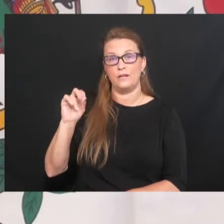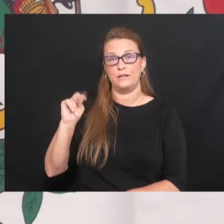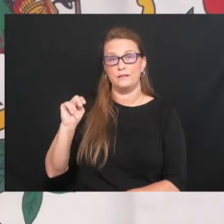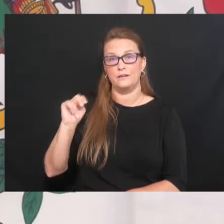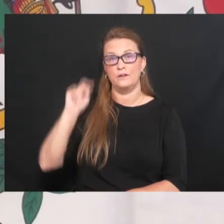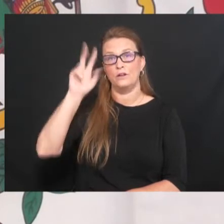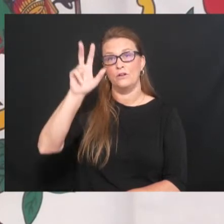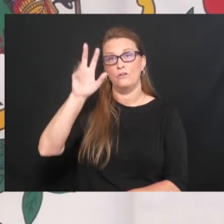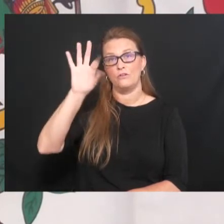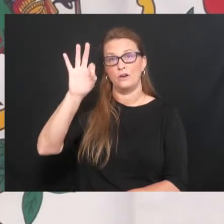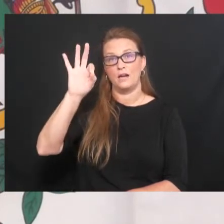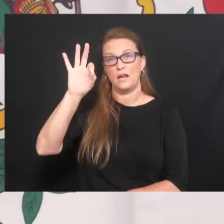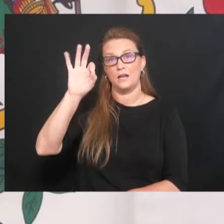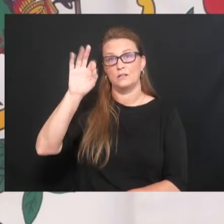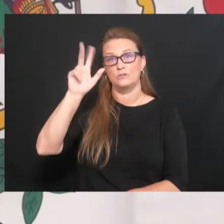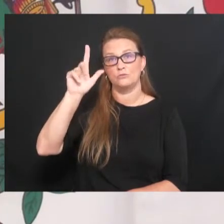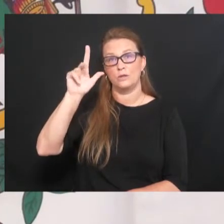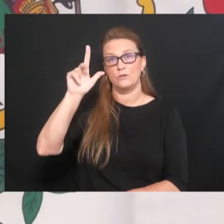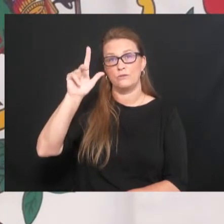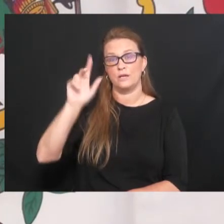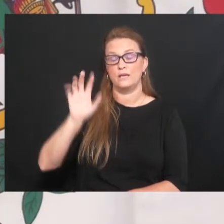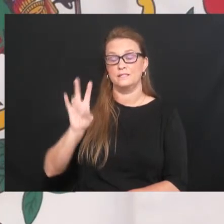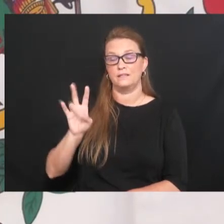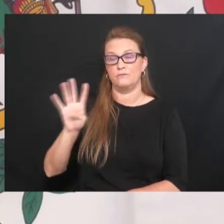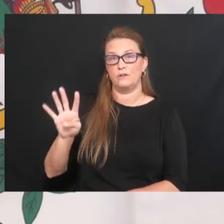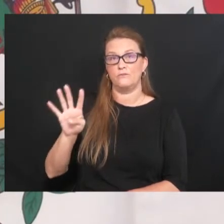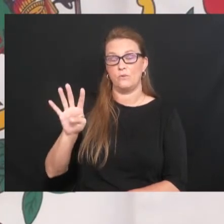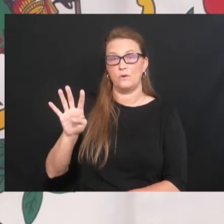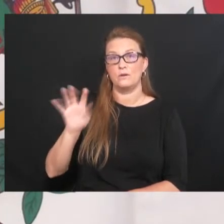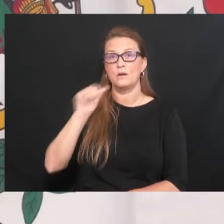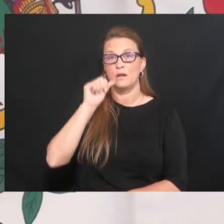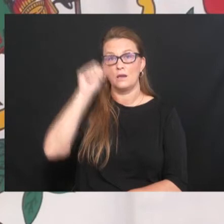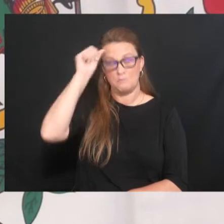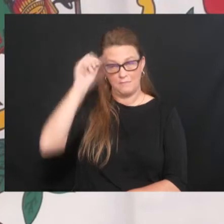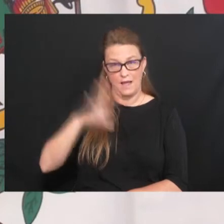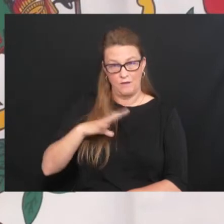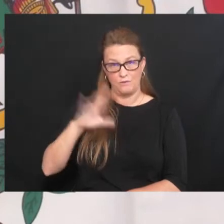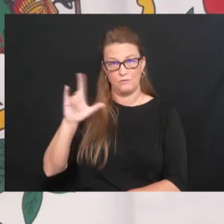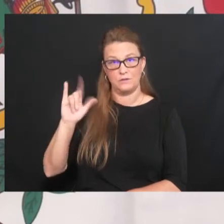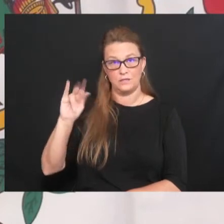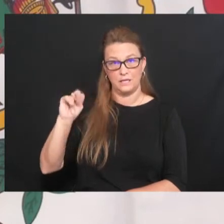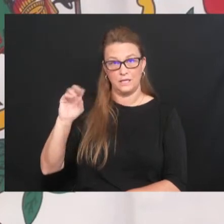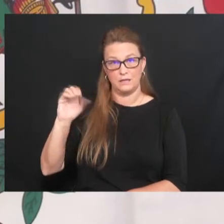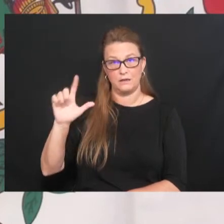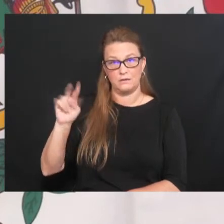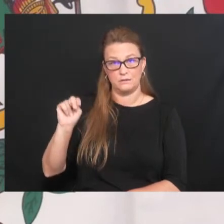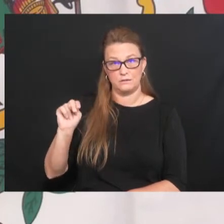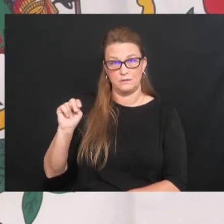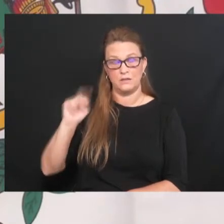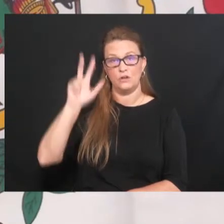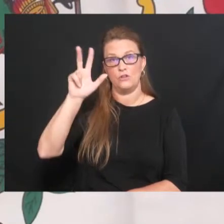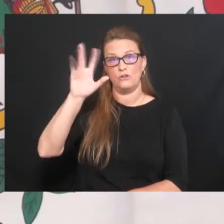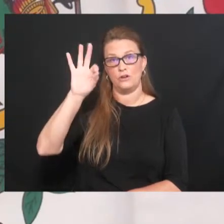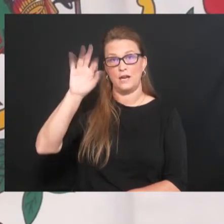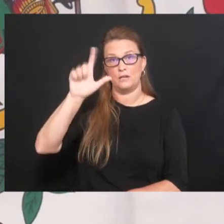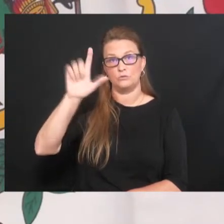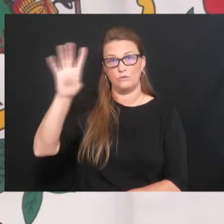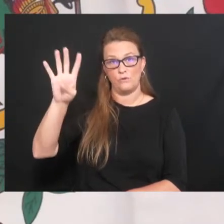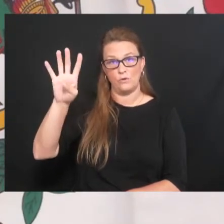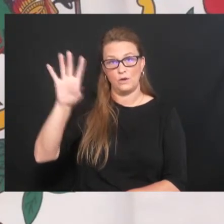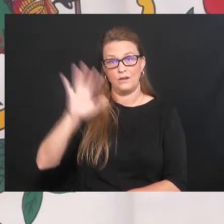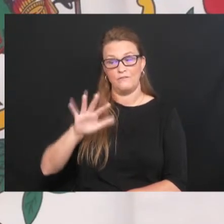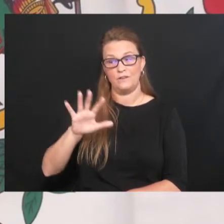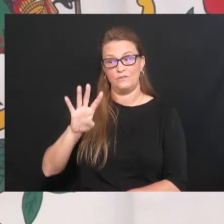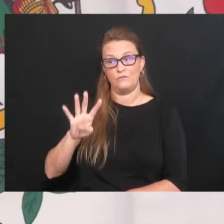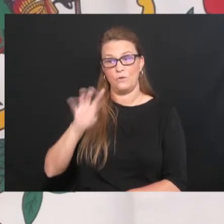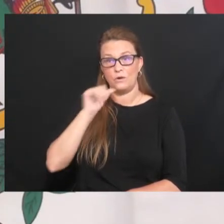The 3,923rd death, a 74-year-old male from Lincoln County. The 3,924th death, a